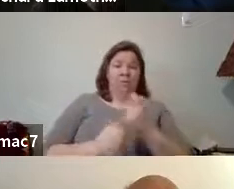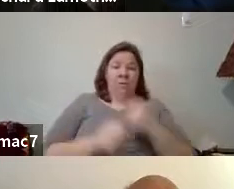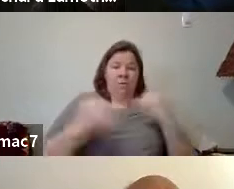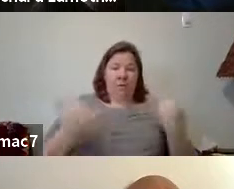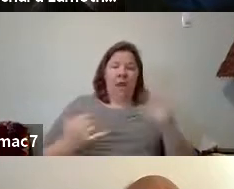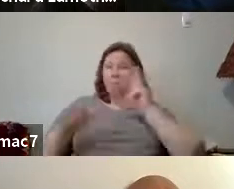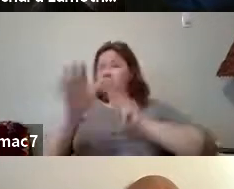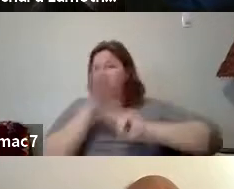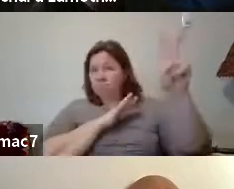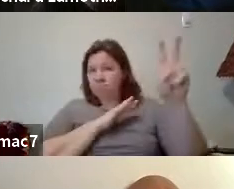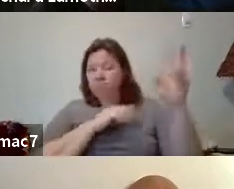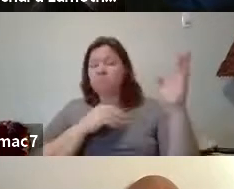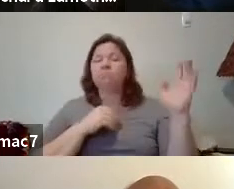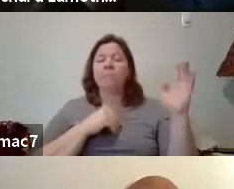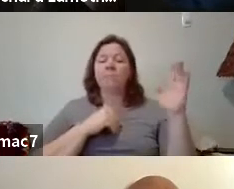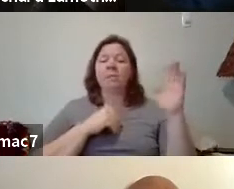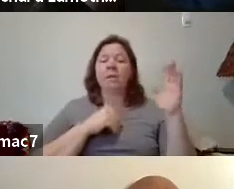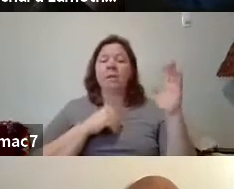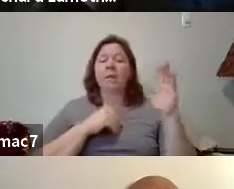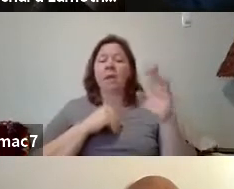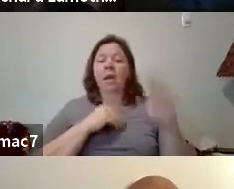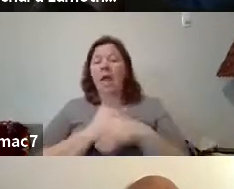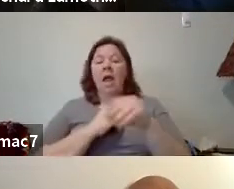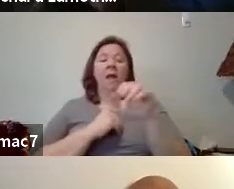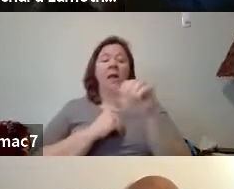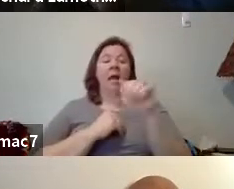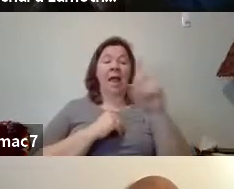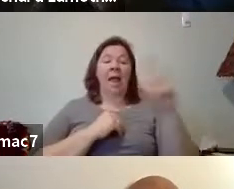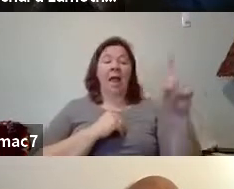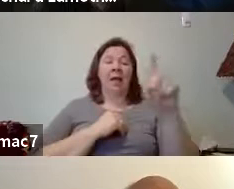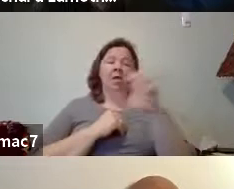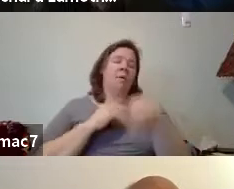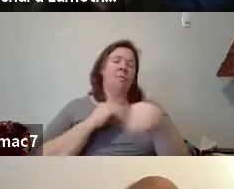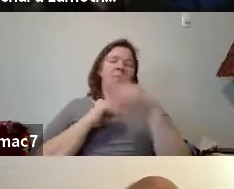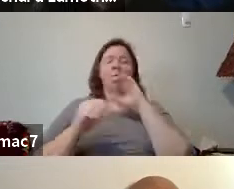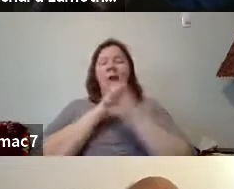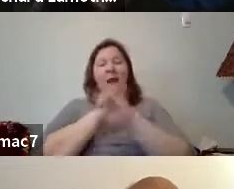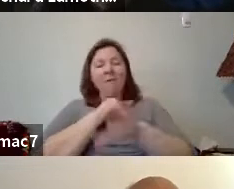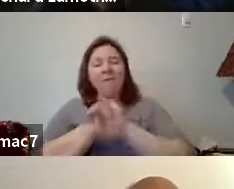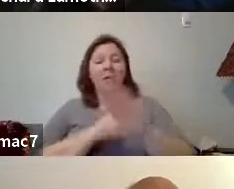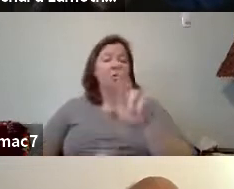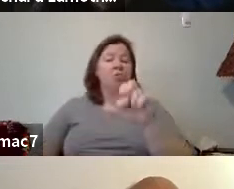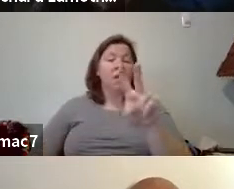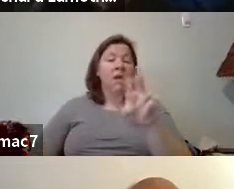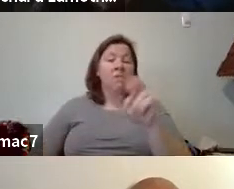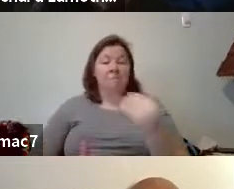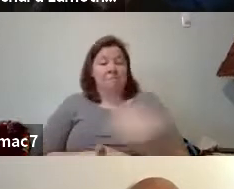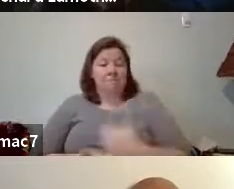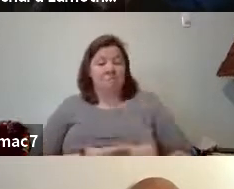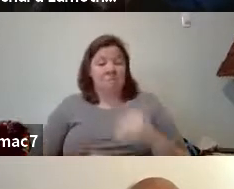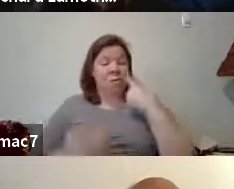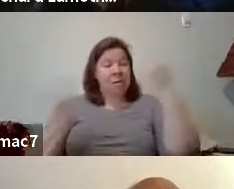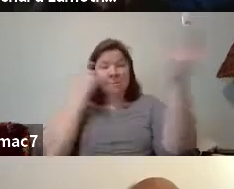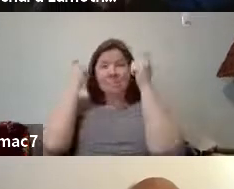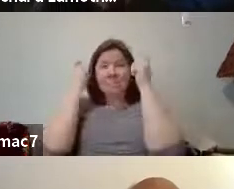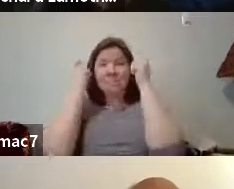prediction. Ad revenues we talked about are going to be so massive in the income generation